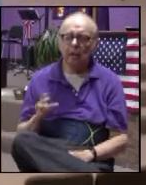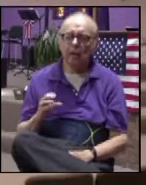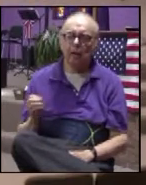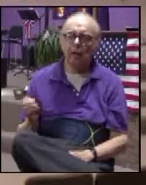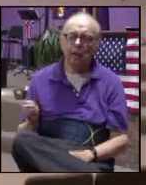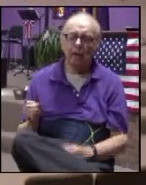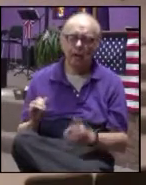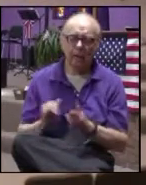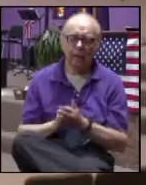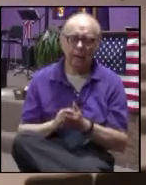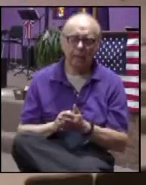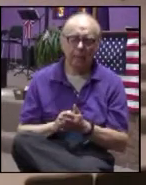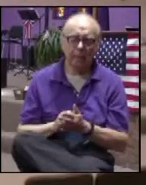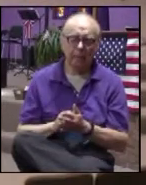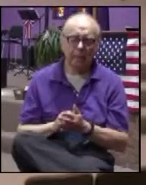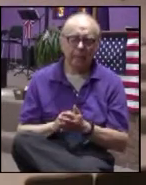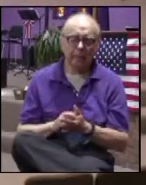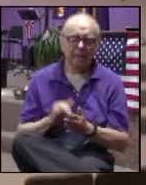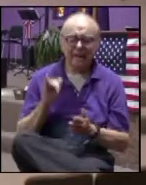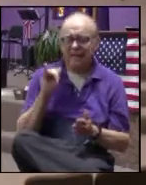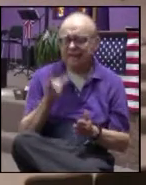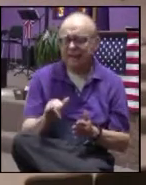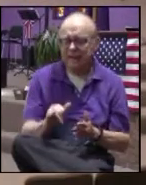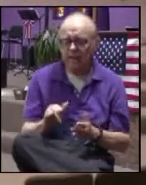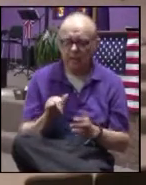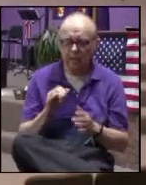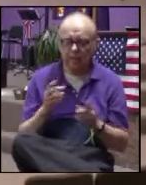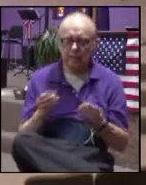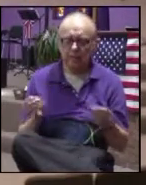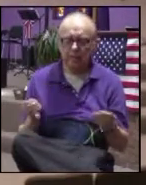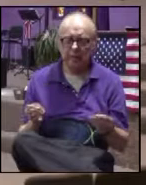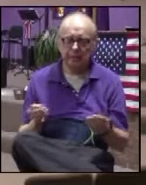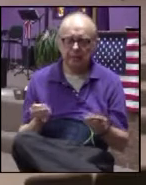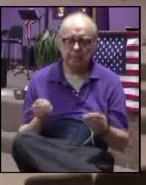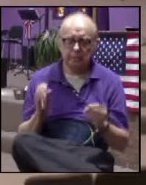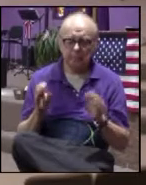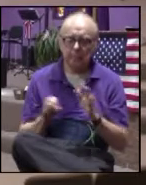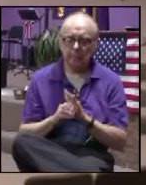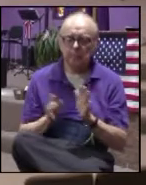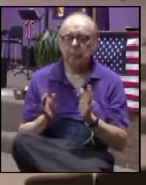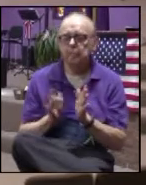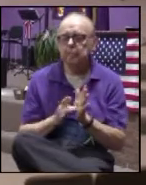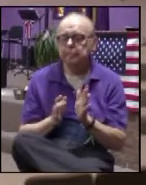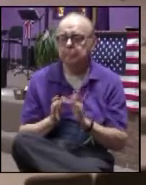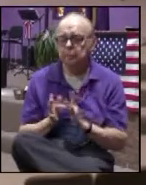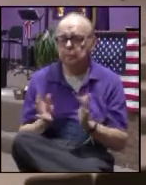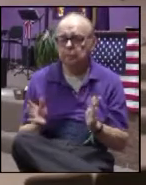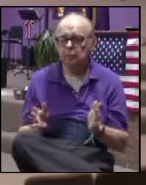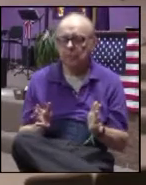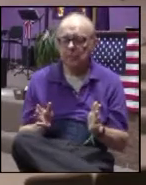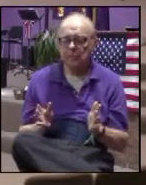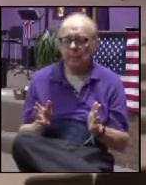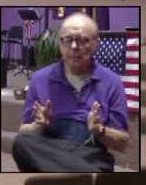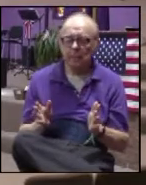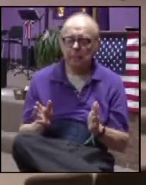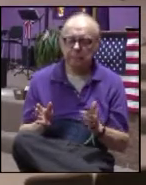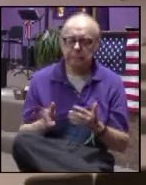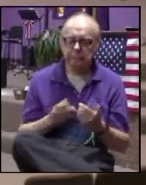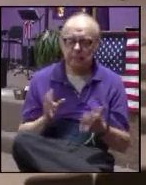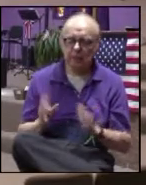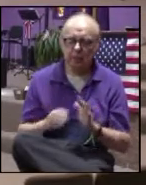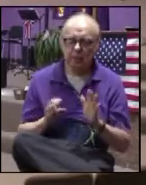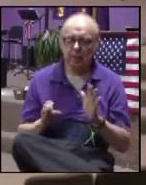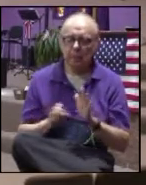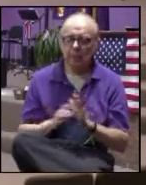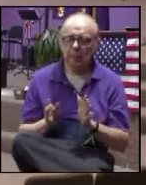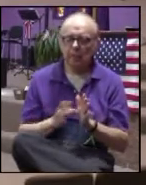And this would stick on there. And so what they would do is they would have this picture of Jesus. And whenever they always pictured